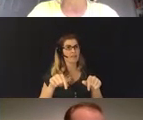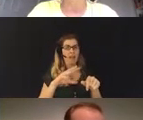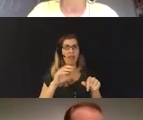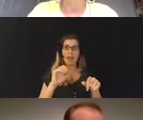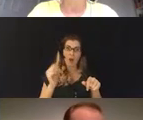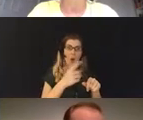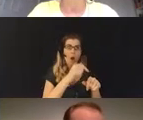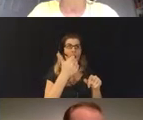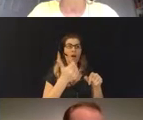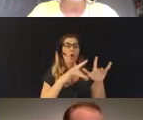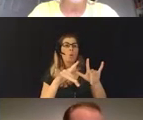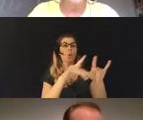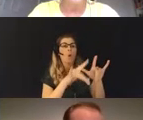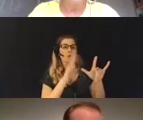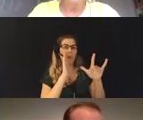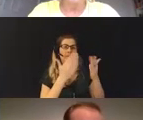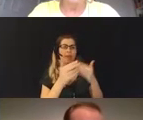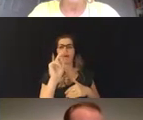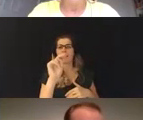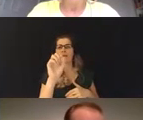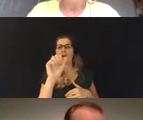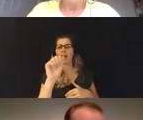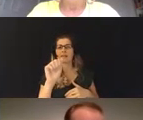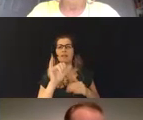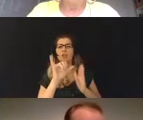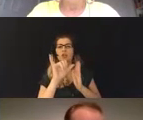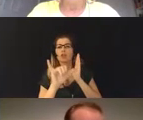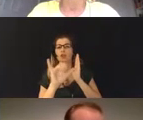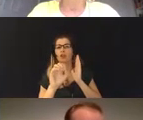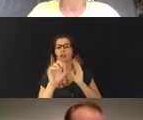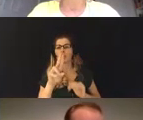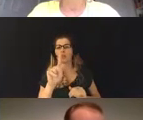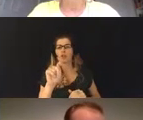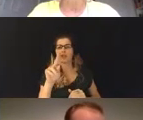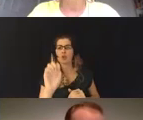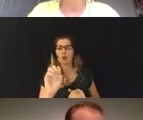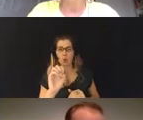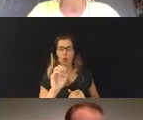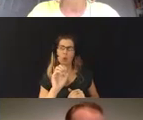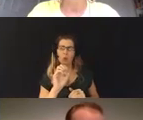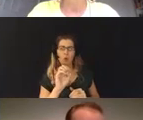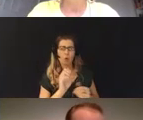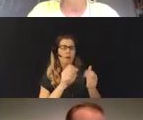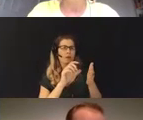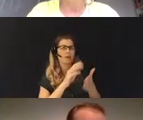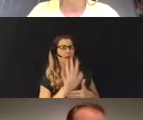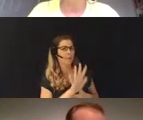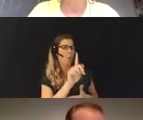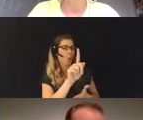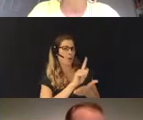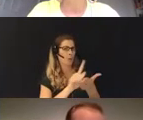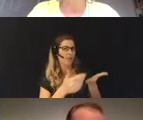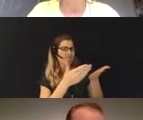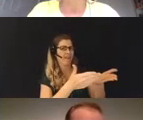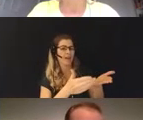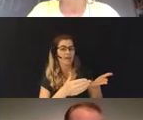will be available on NASA's YouTube channel, YouTube page within about a week. So keep checking our website and we'll be sending